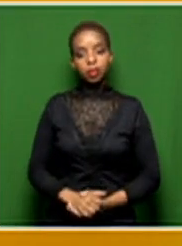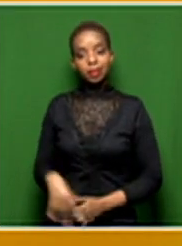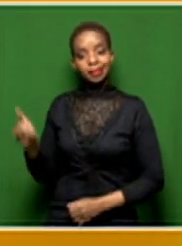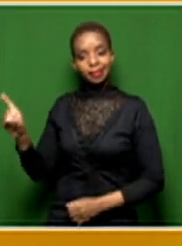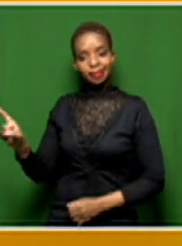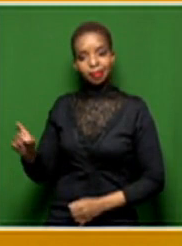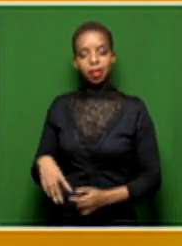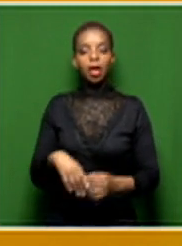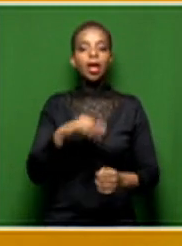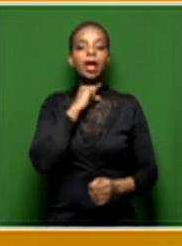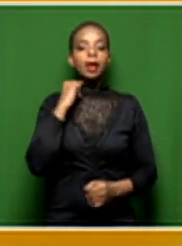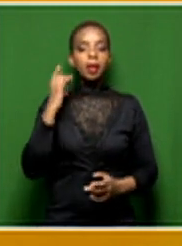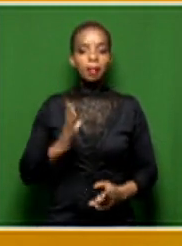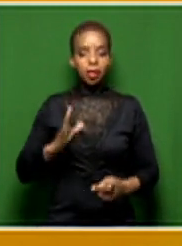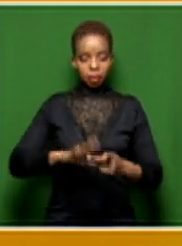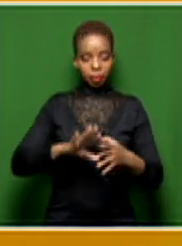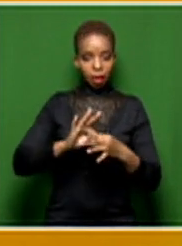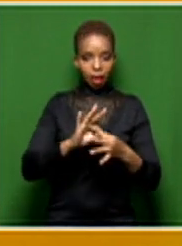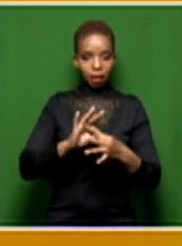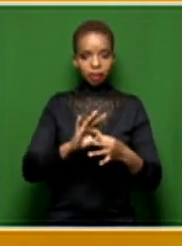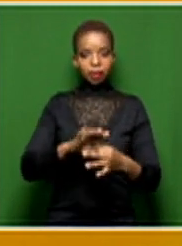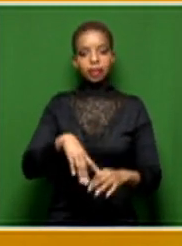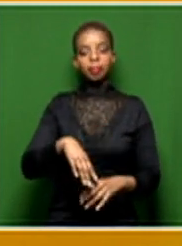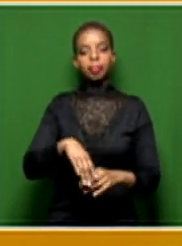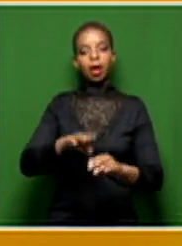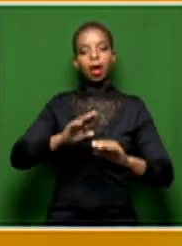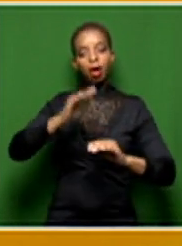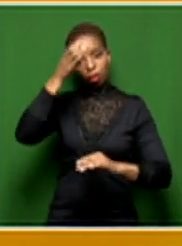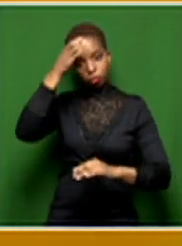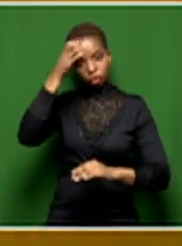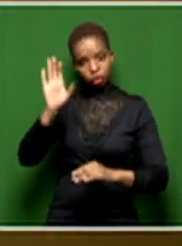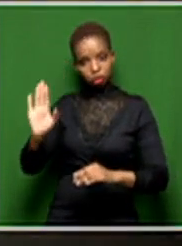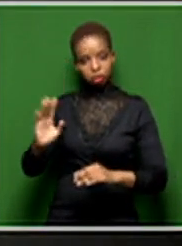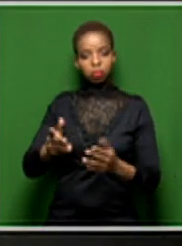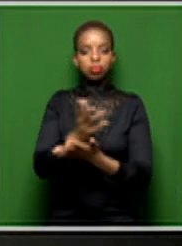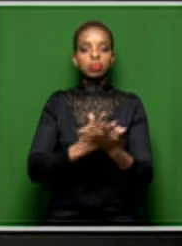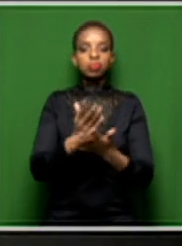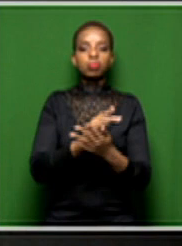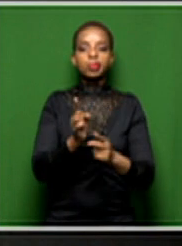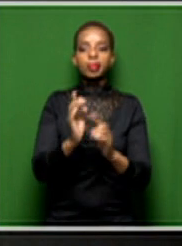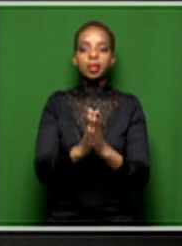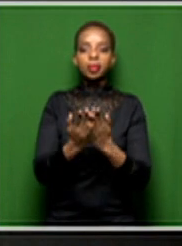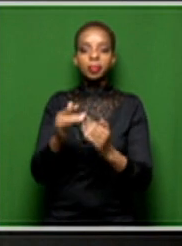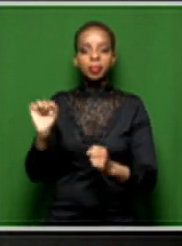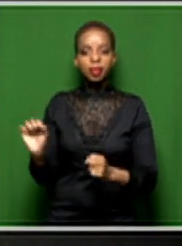Pastor, Relationship and Marriage Coach, Stanley Maake there. We've just been speaking about his book titled Debts